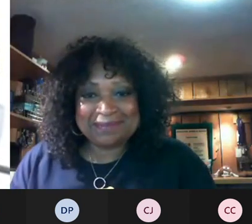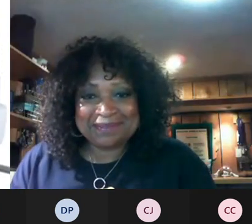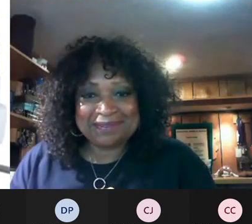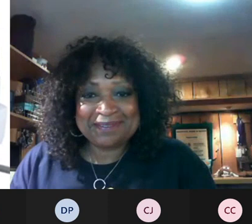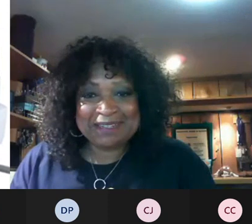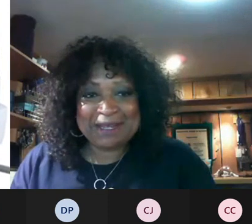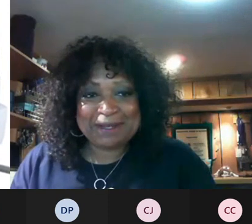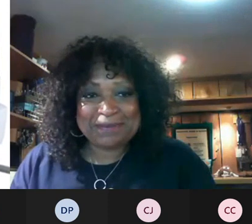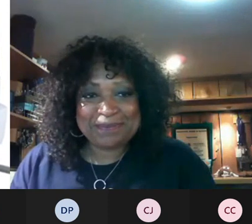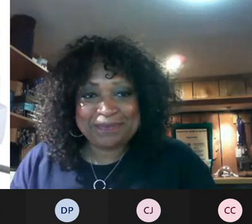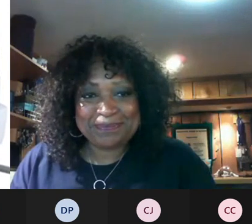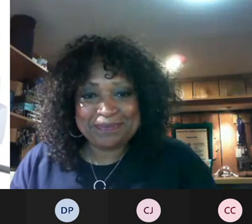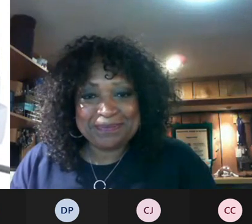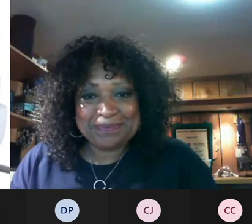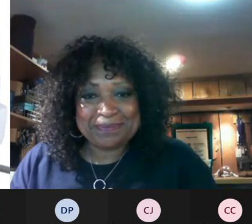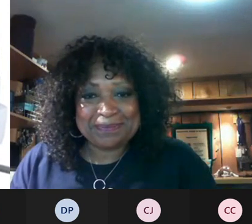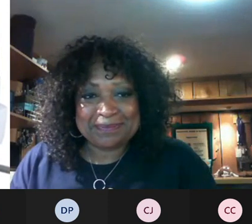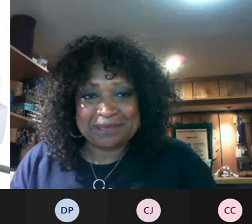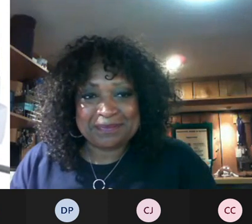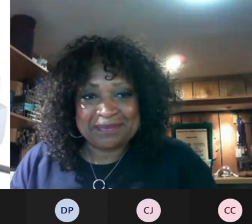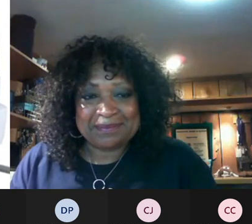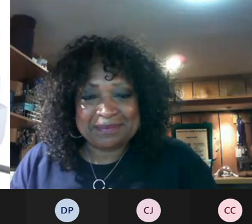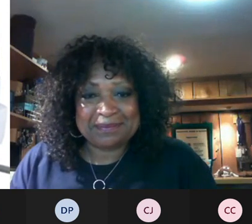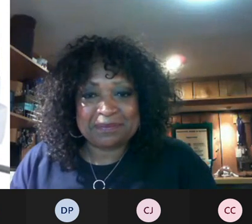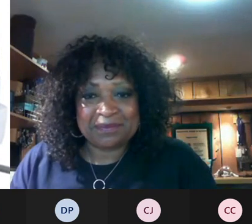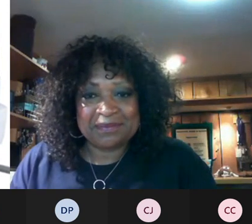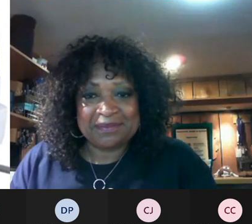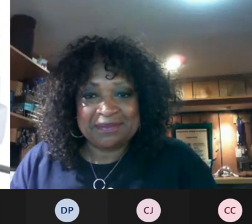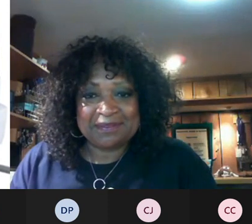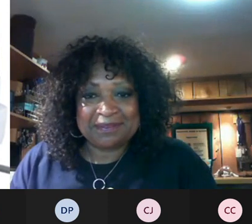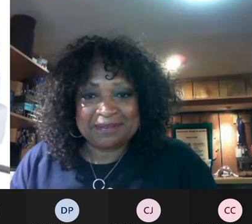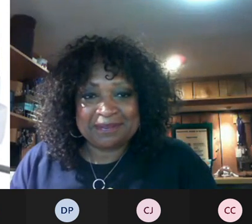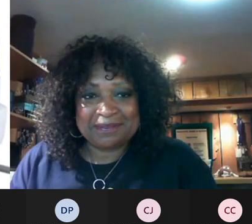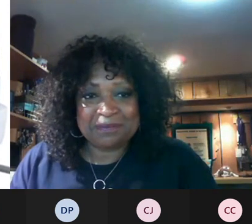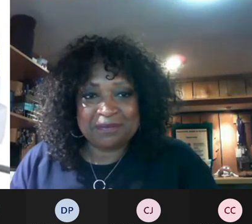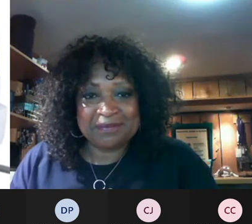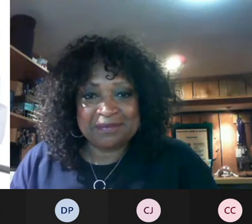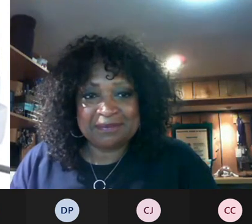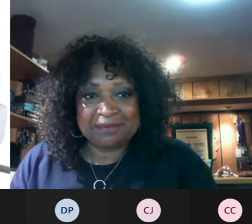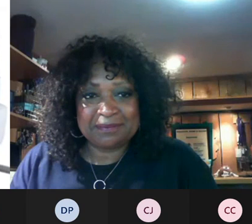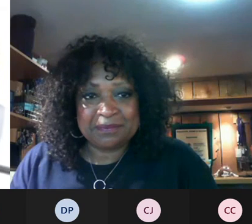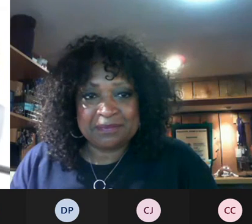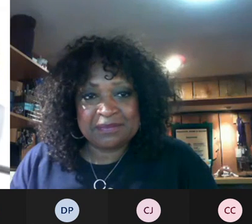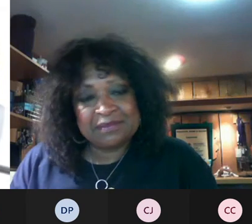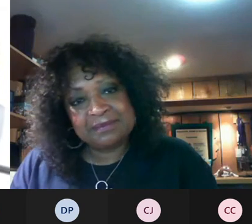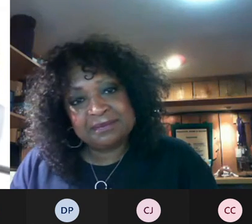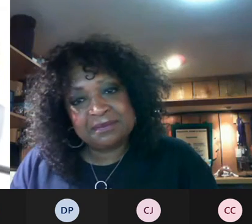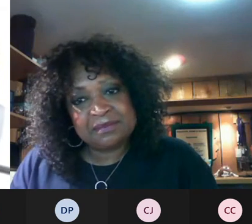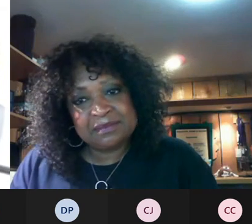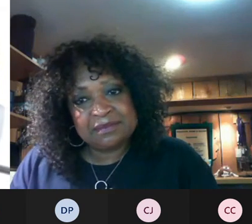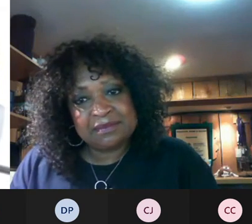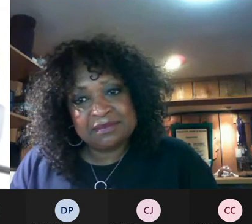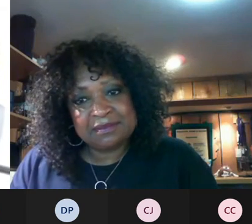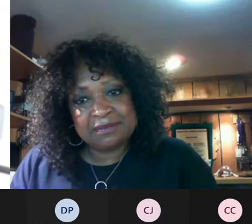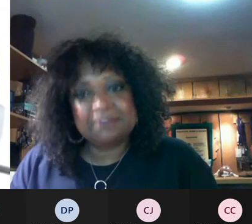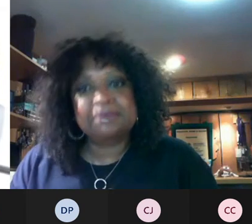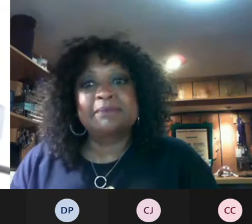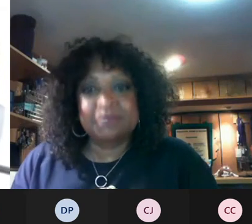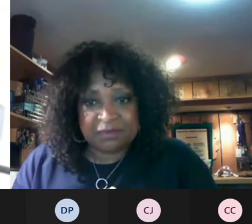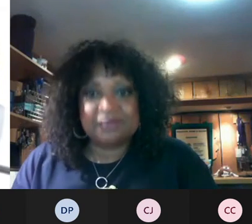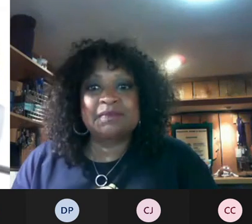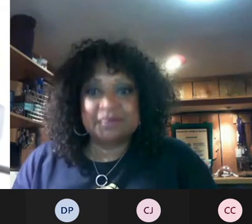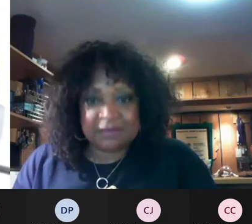are walkways are accessible as well. So we'll make sure to get someone out there and we'll also, you know, take this down as a written